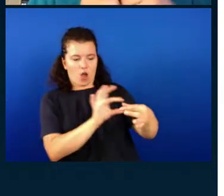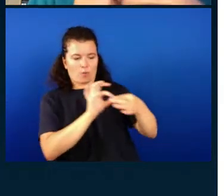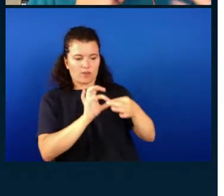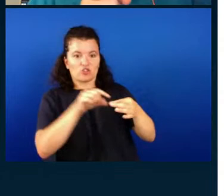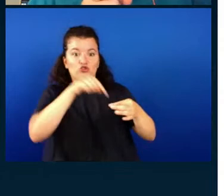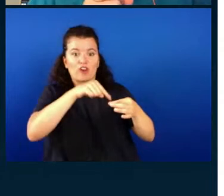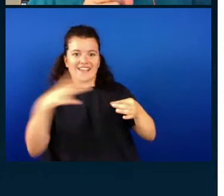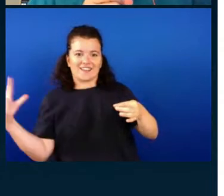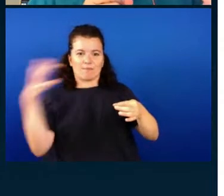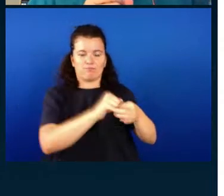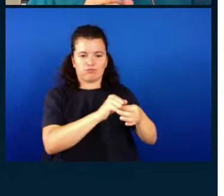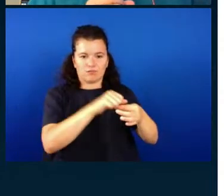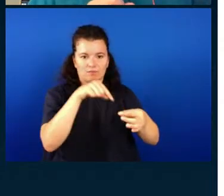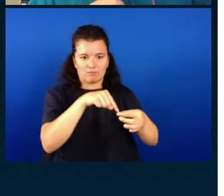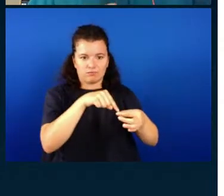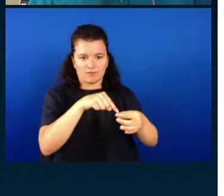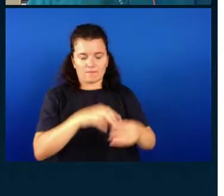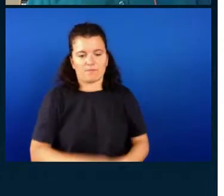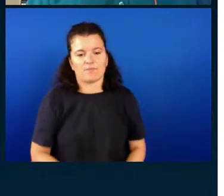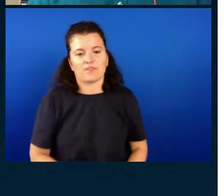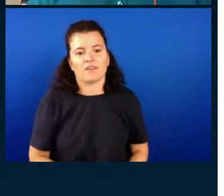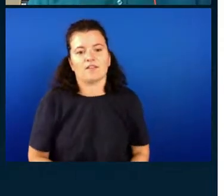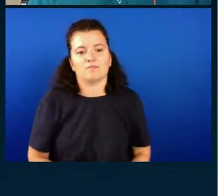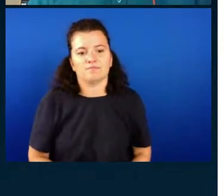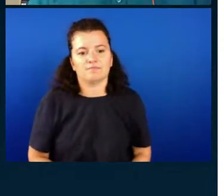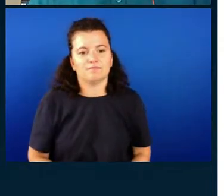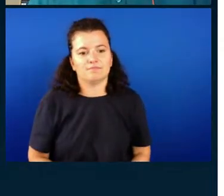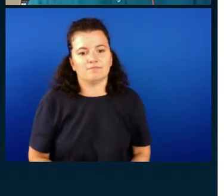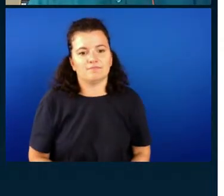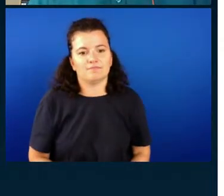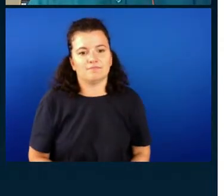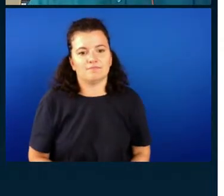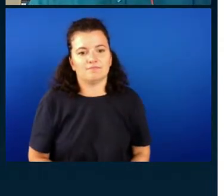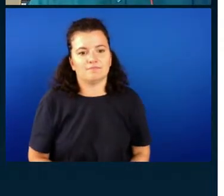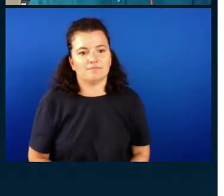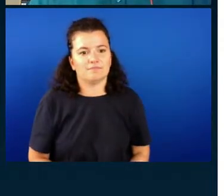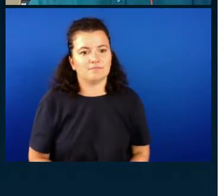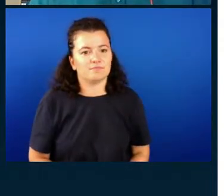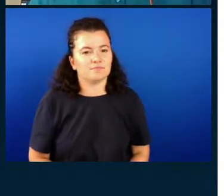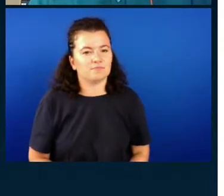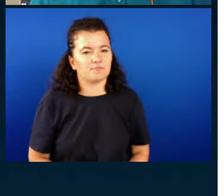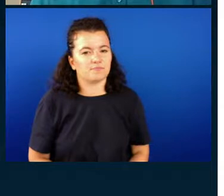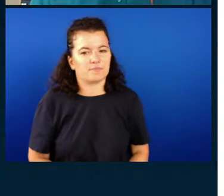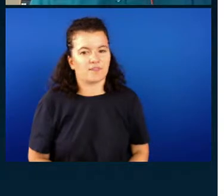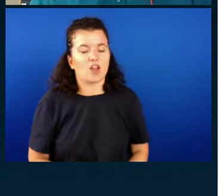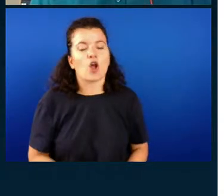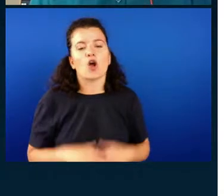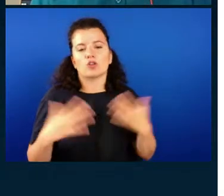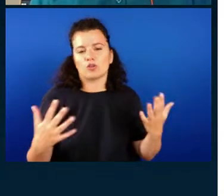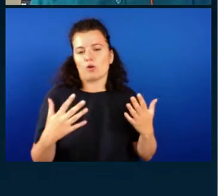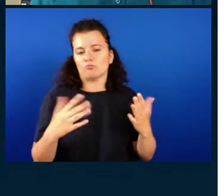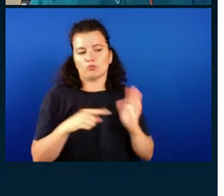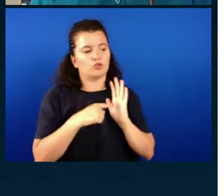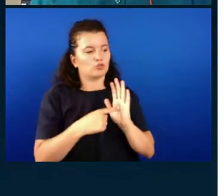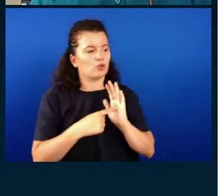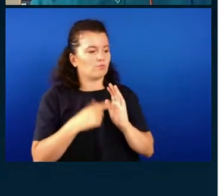like W3C spec, which is really cool. So so those are kind of the steps of getting that